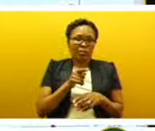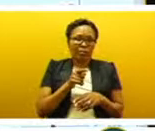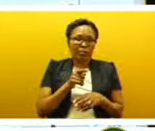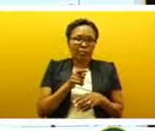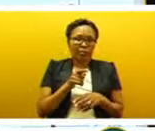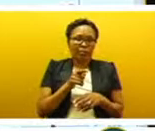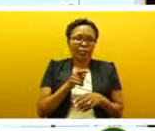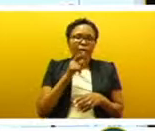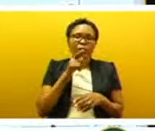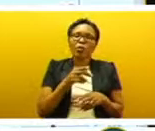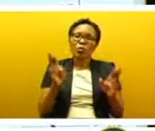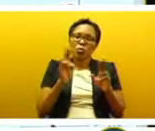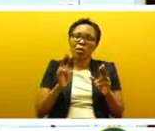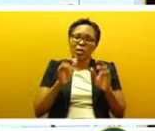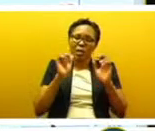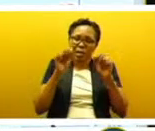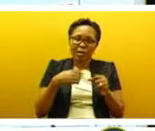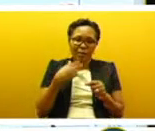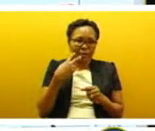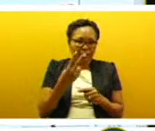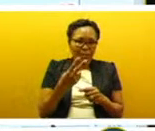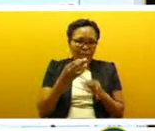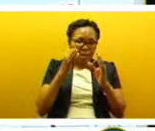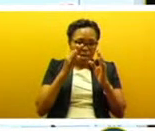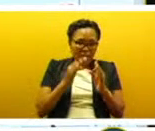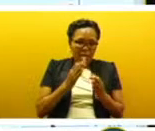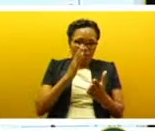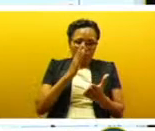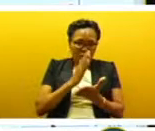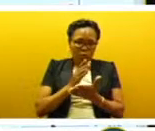you already see that if the kits were